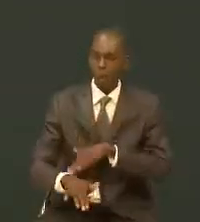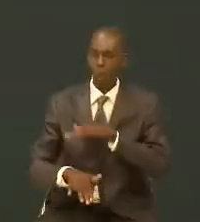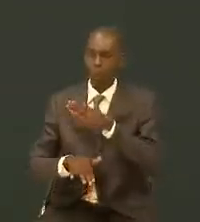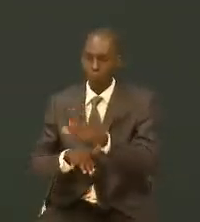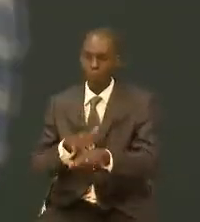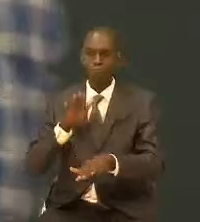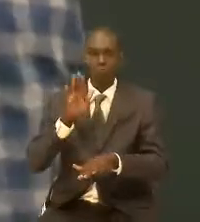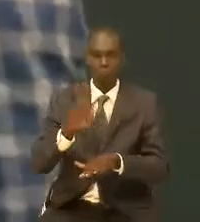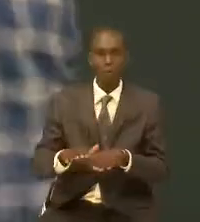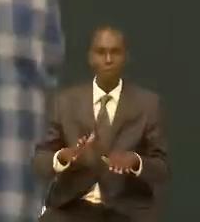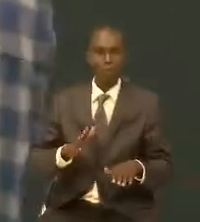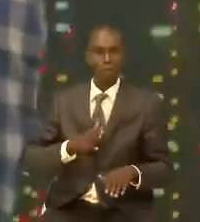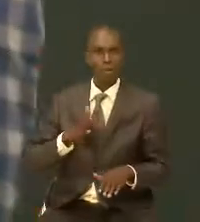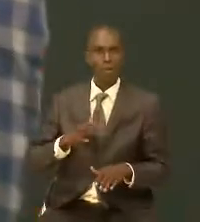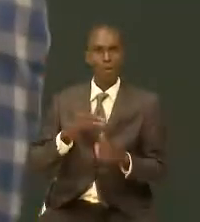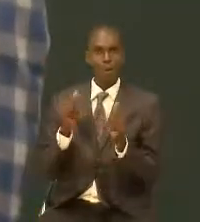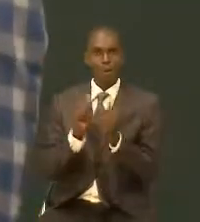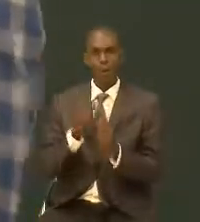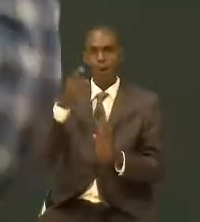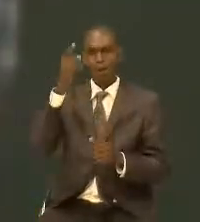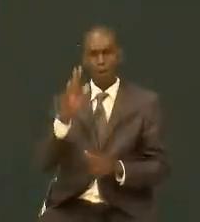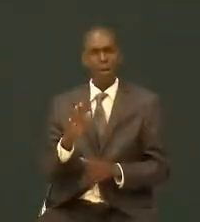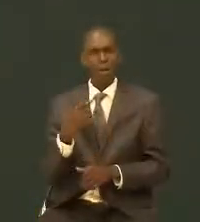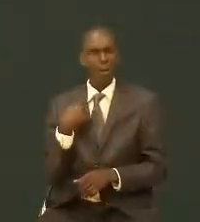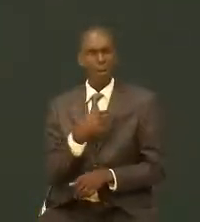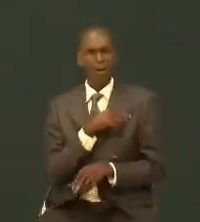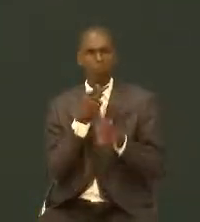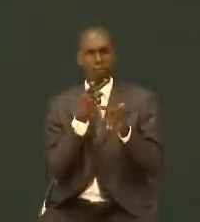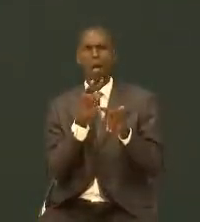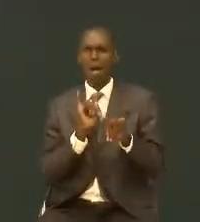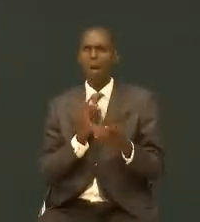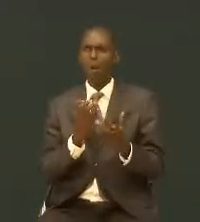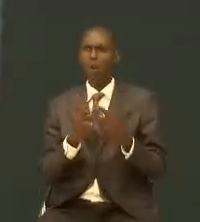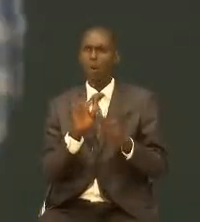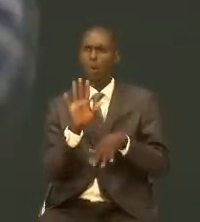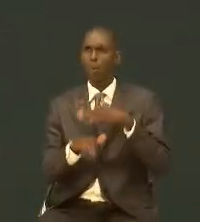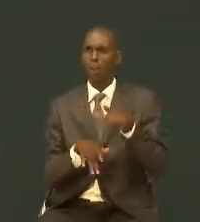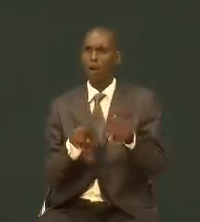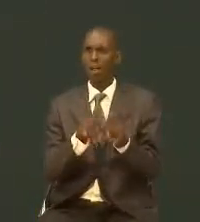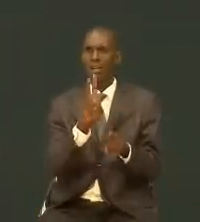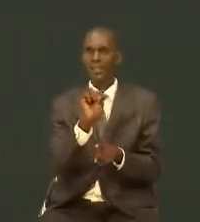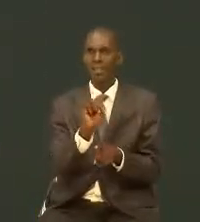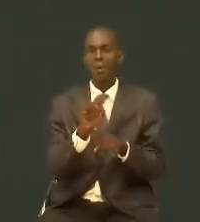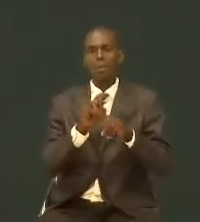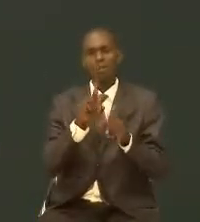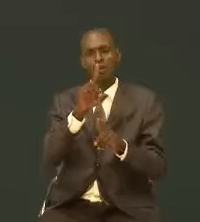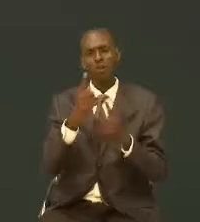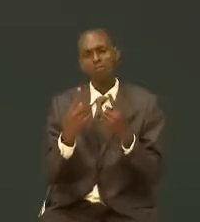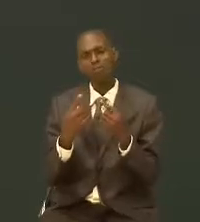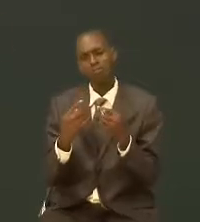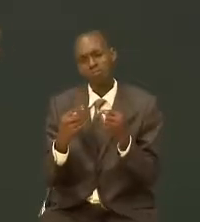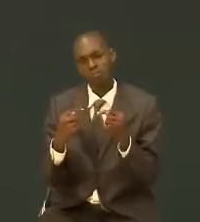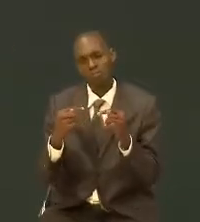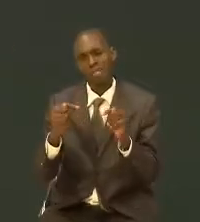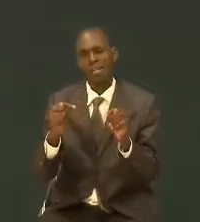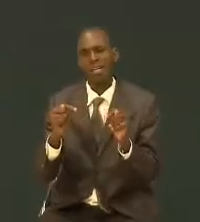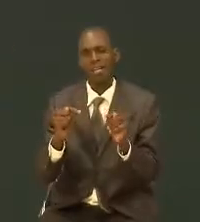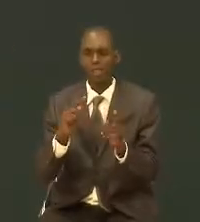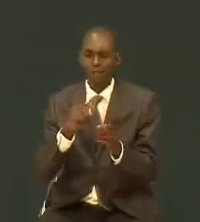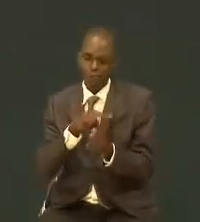we see like them i'm going to walk and then we try turn over a newly make